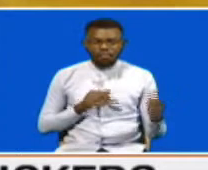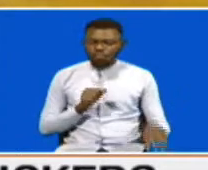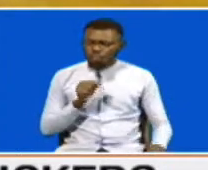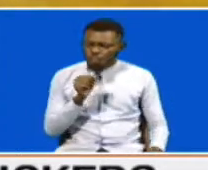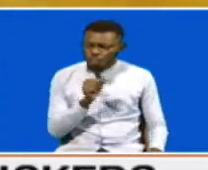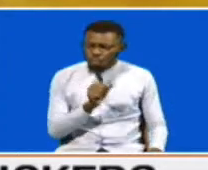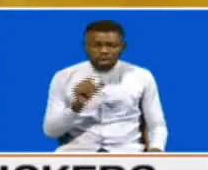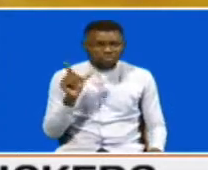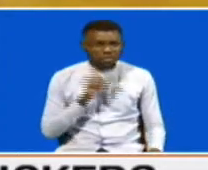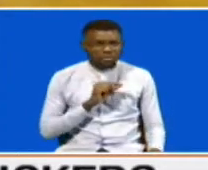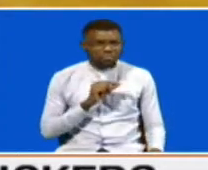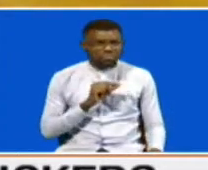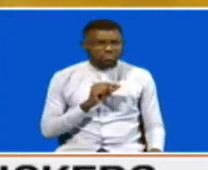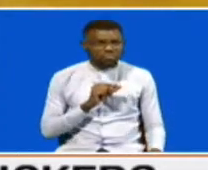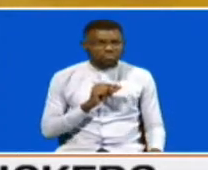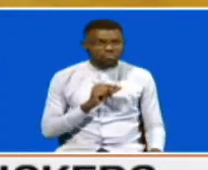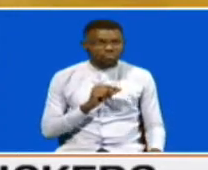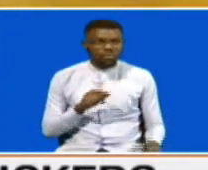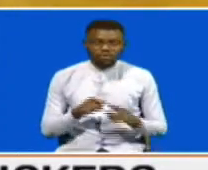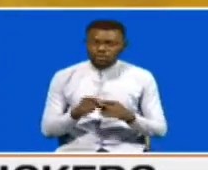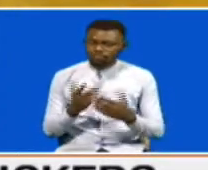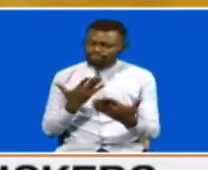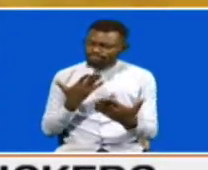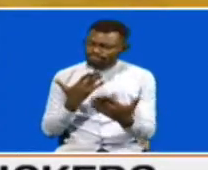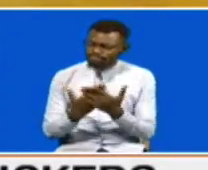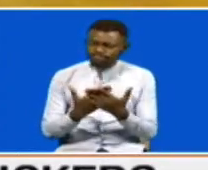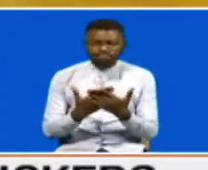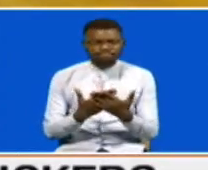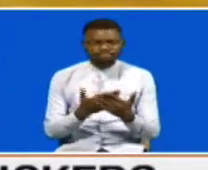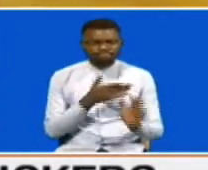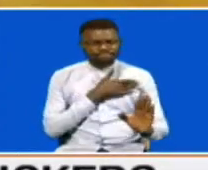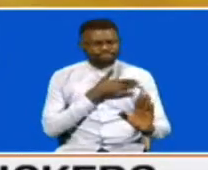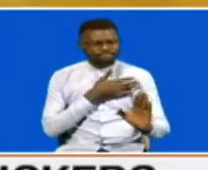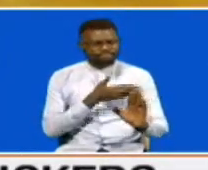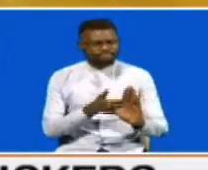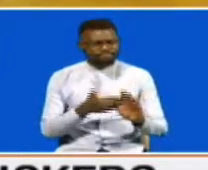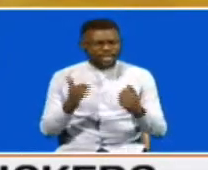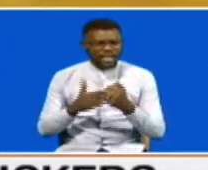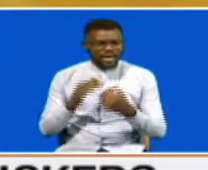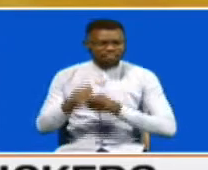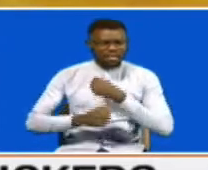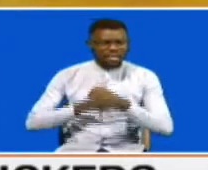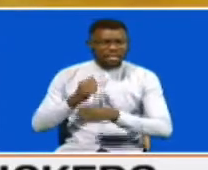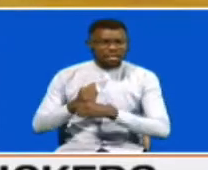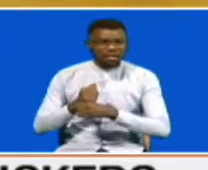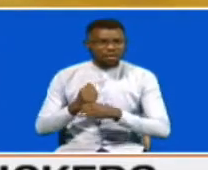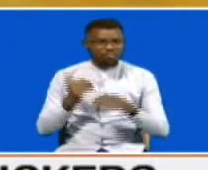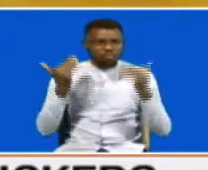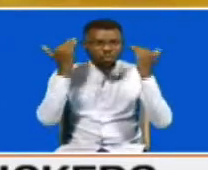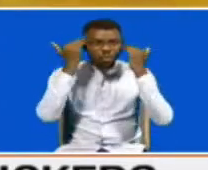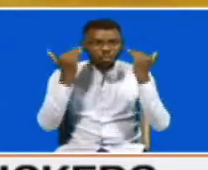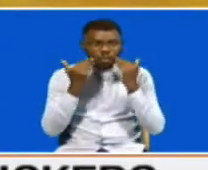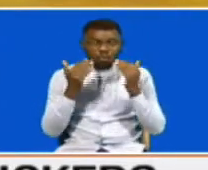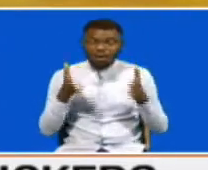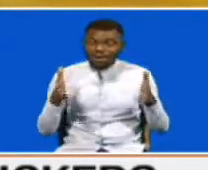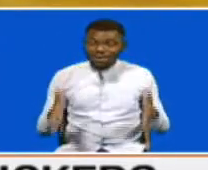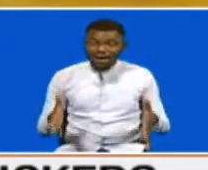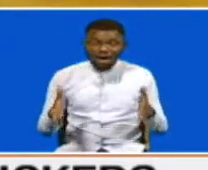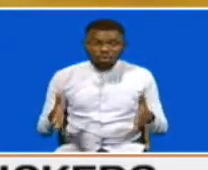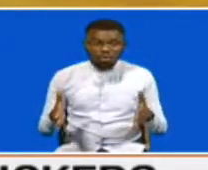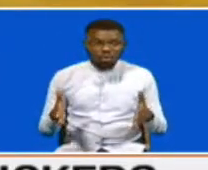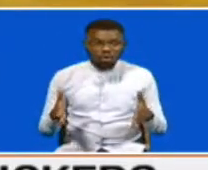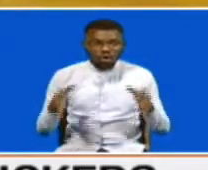elderly, and the fact that they've been in custody for 9 years. The court has come to the